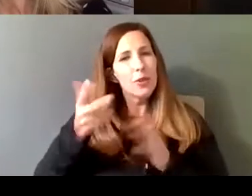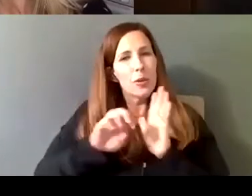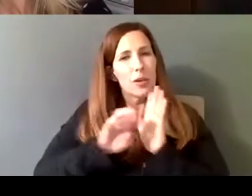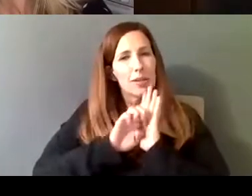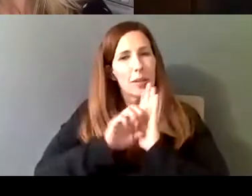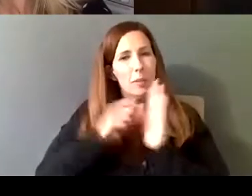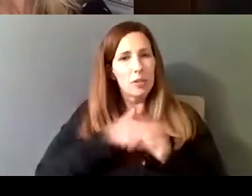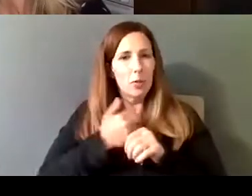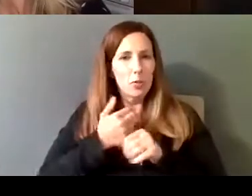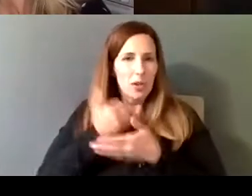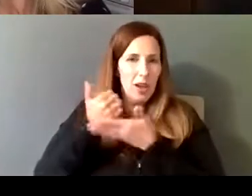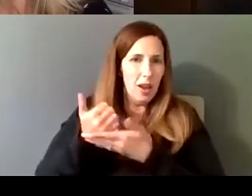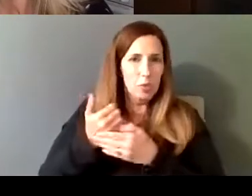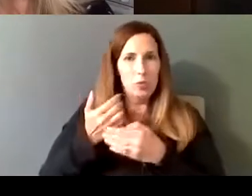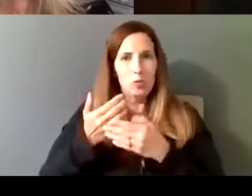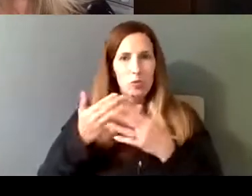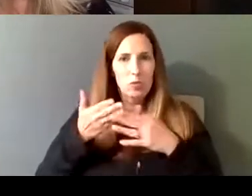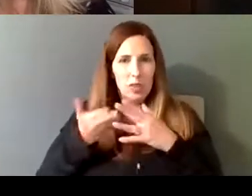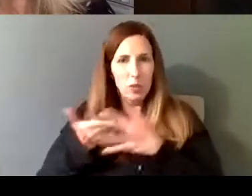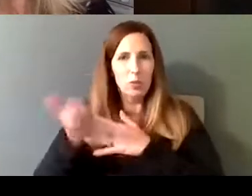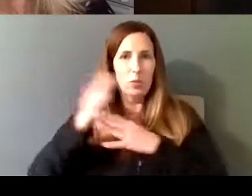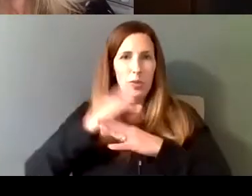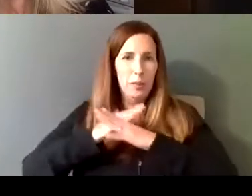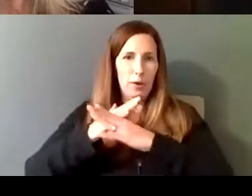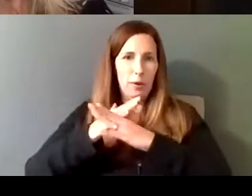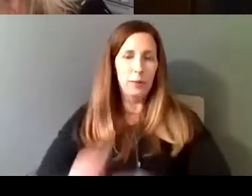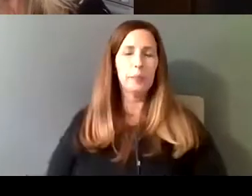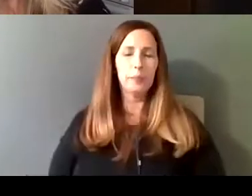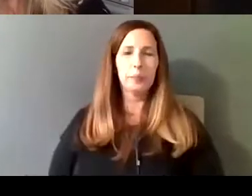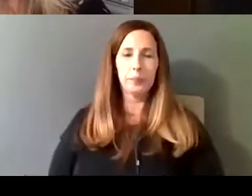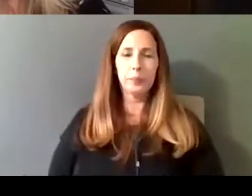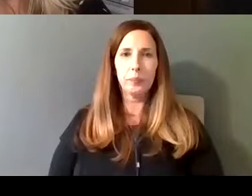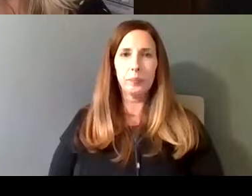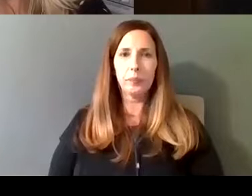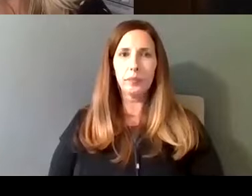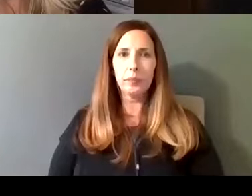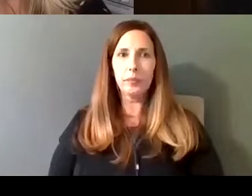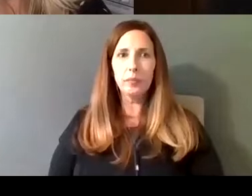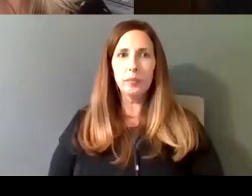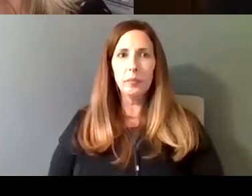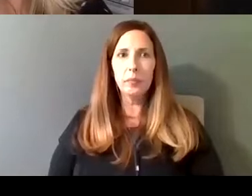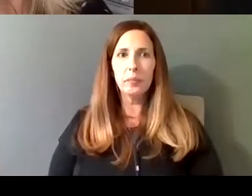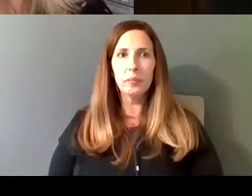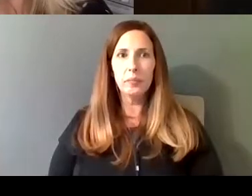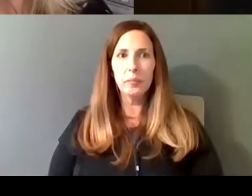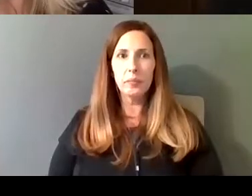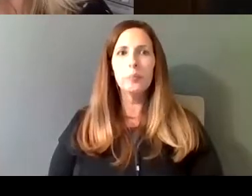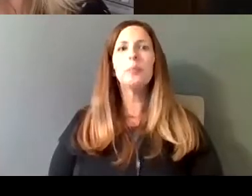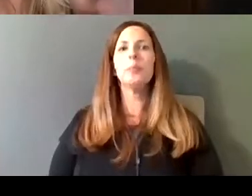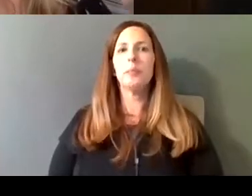help navigate the language barriers. And I want to point out, I think one important